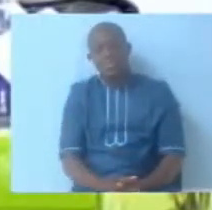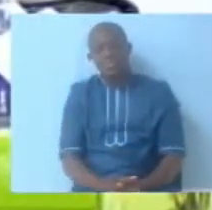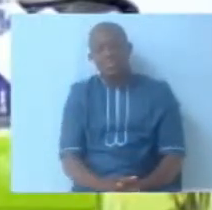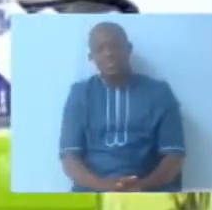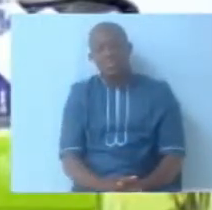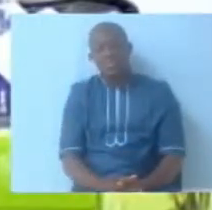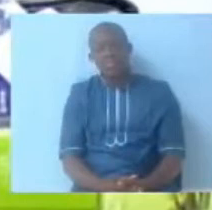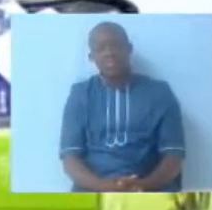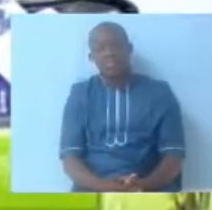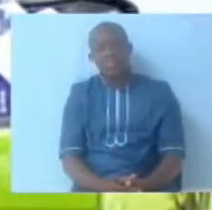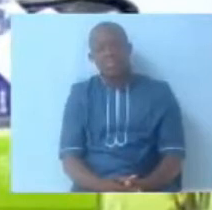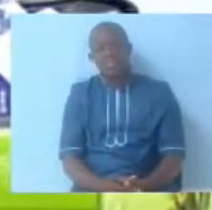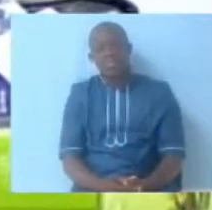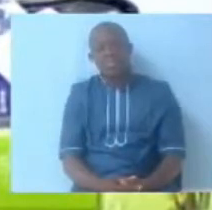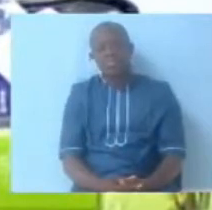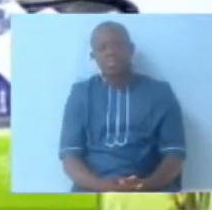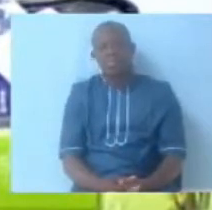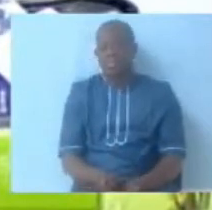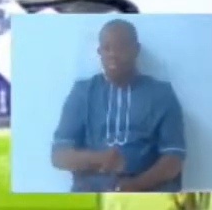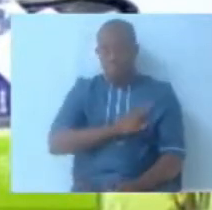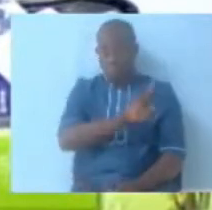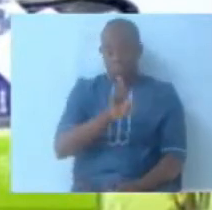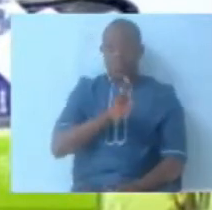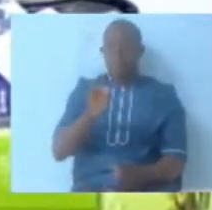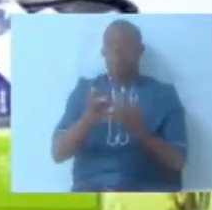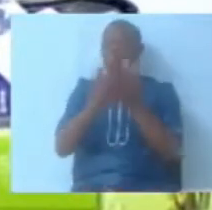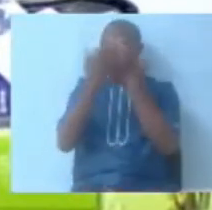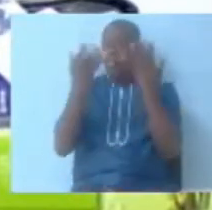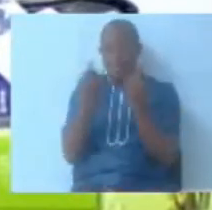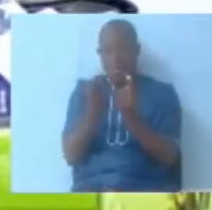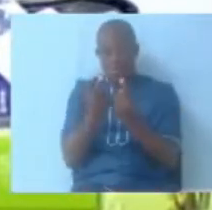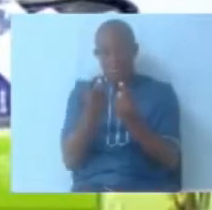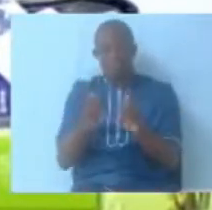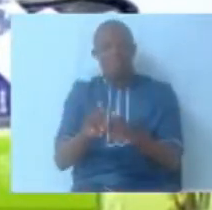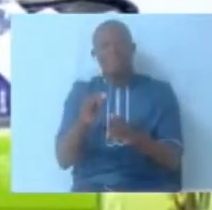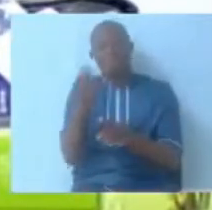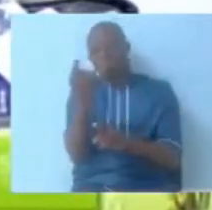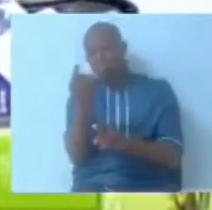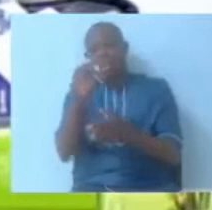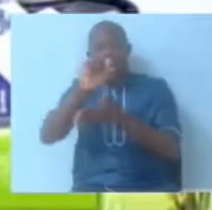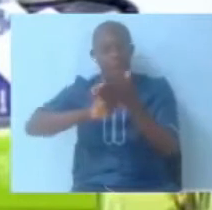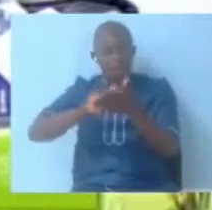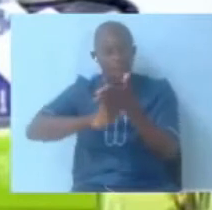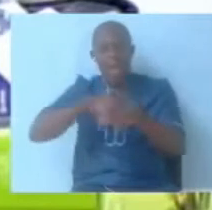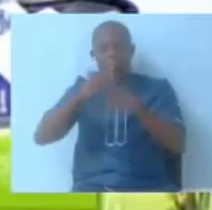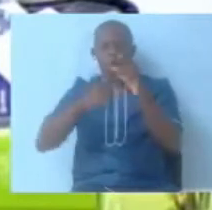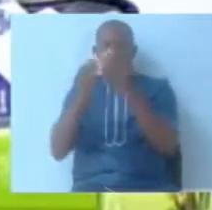were many factors. One was applications relating to bail, adjournments, arguments, that was